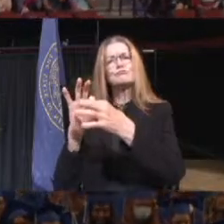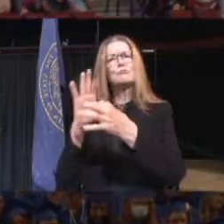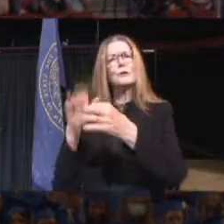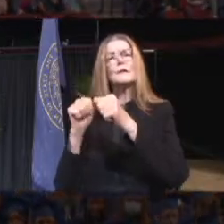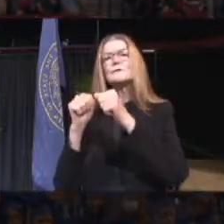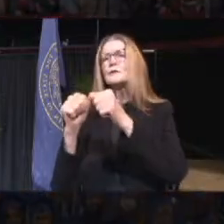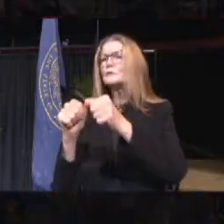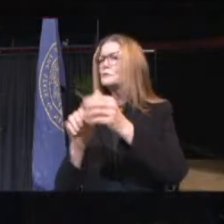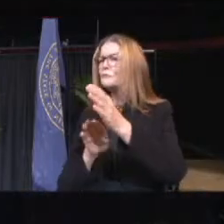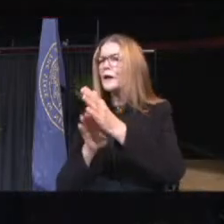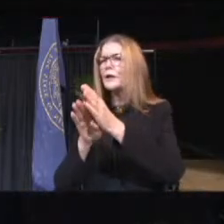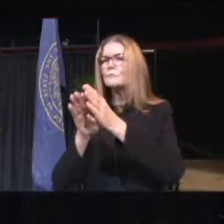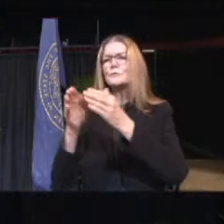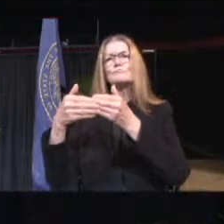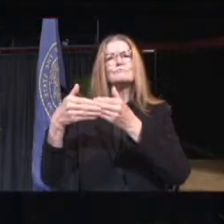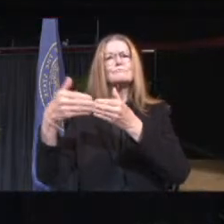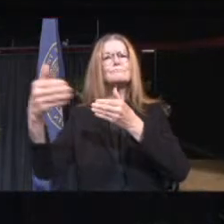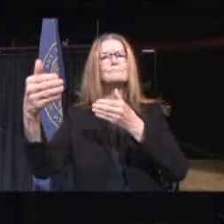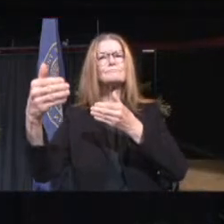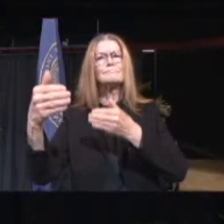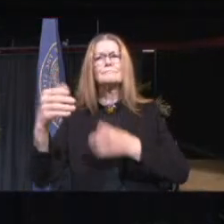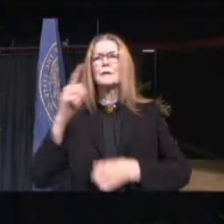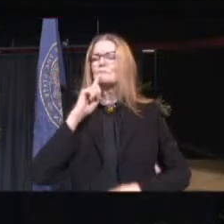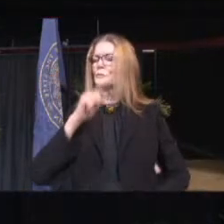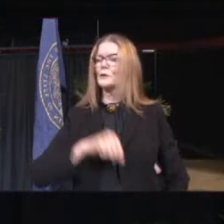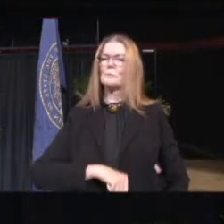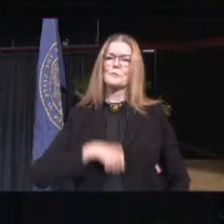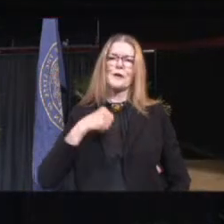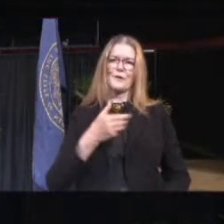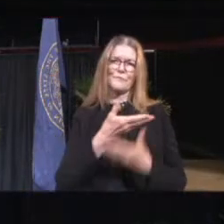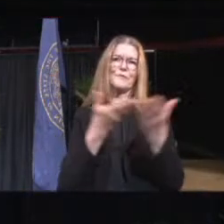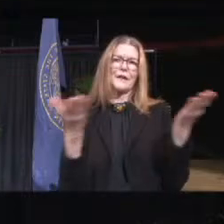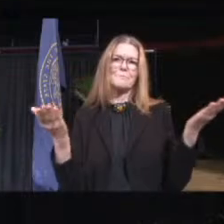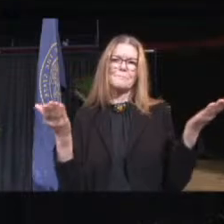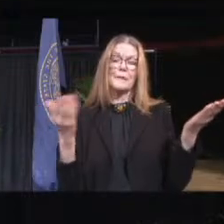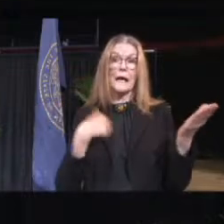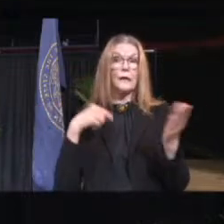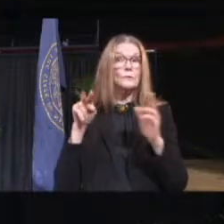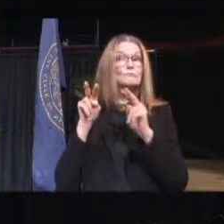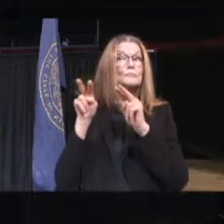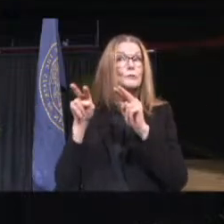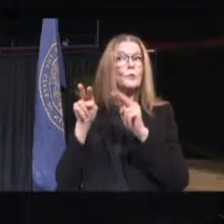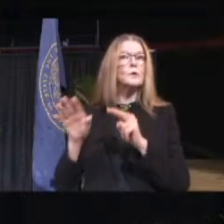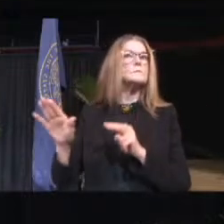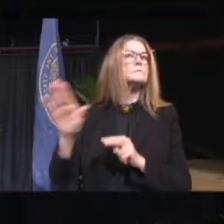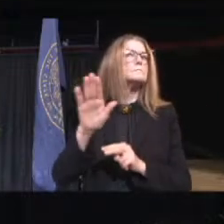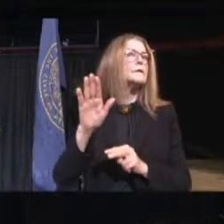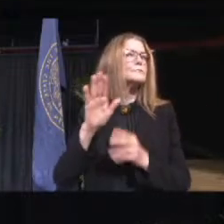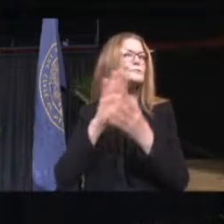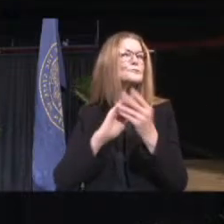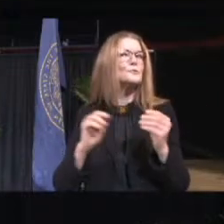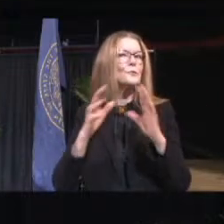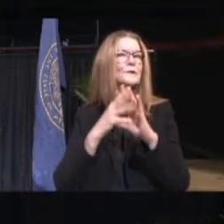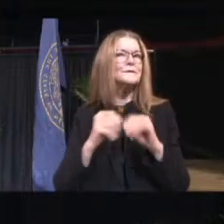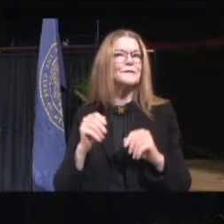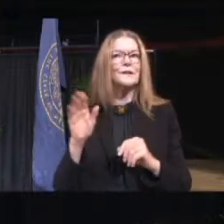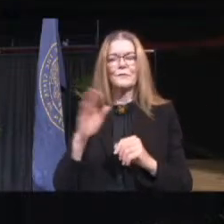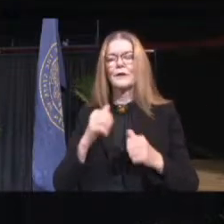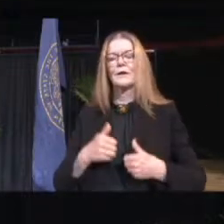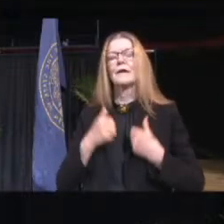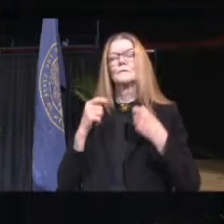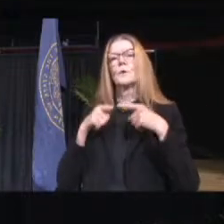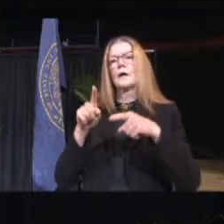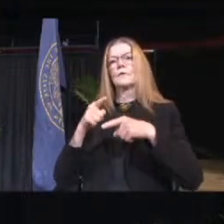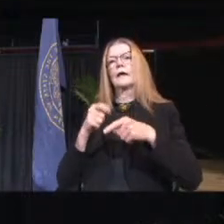of their lives, and I am so very, very proud of them, and look forward to hearing their stories of their lives as they continue